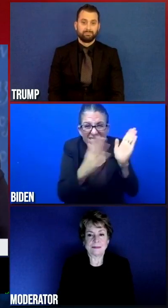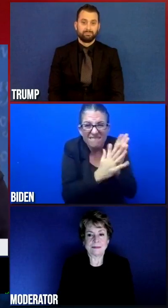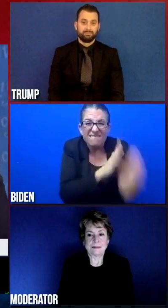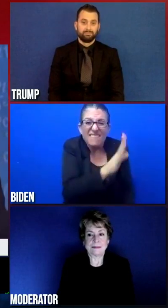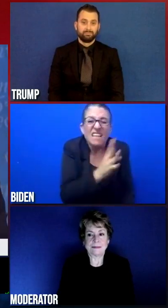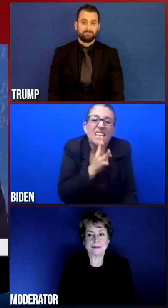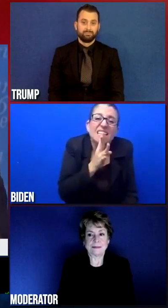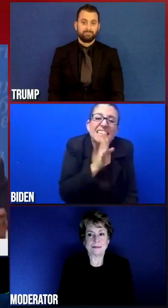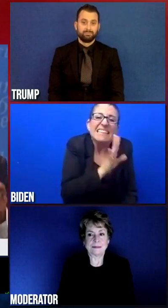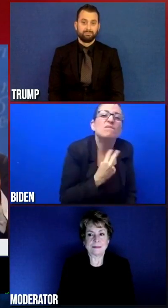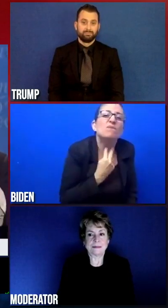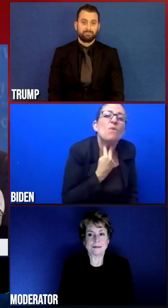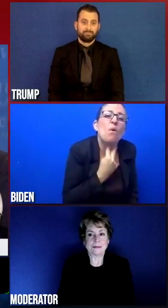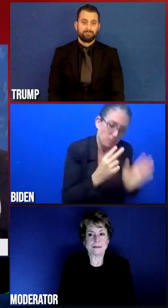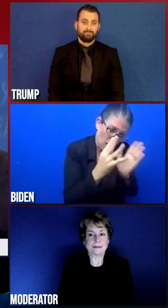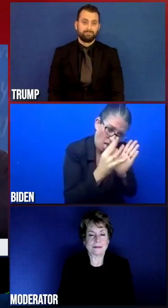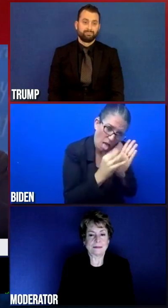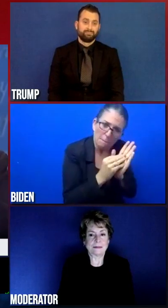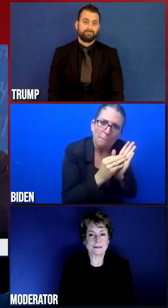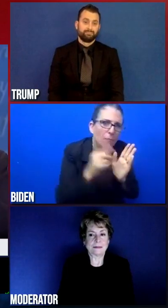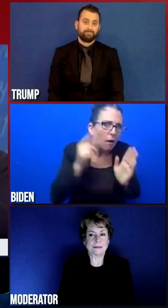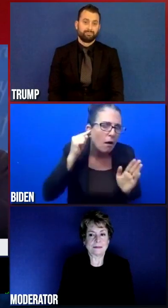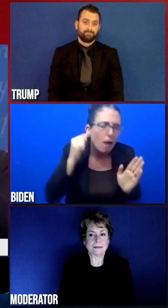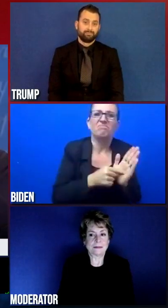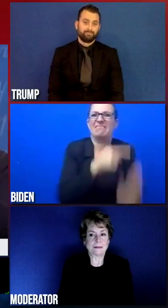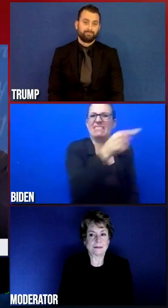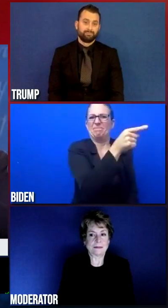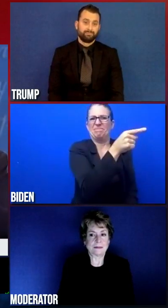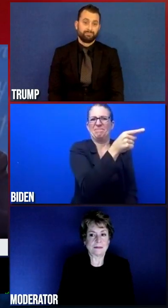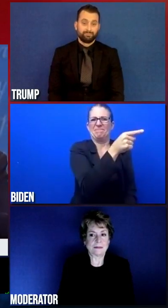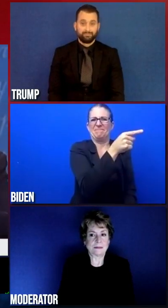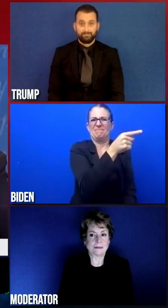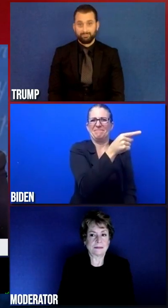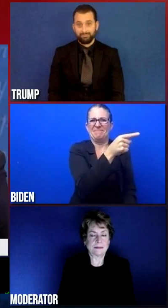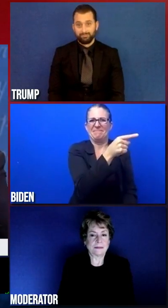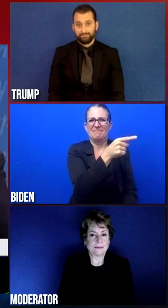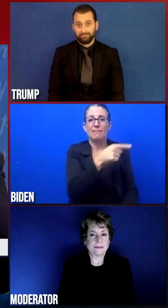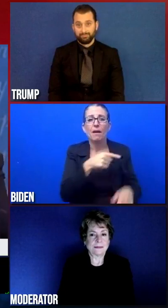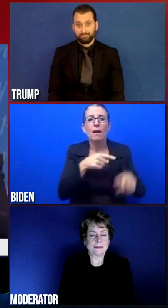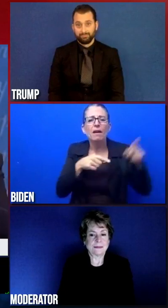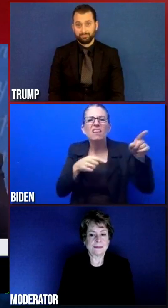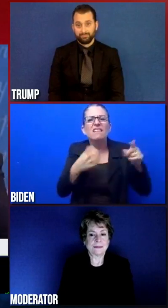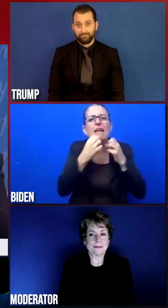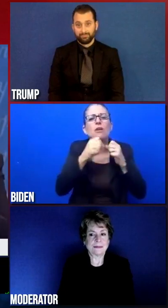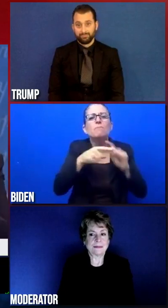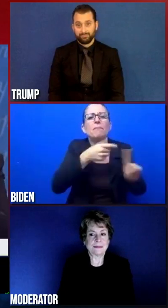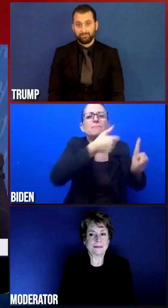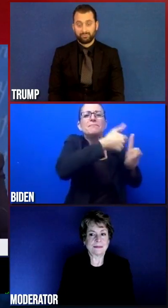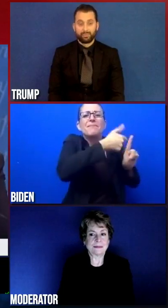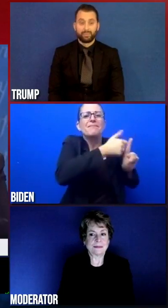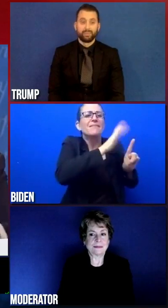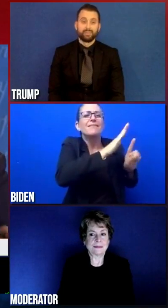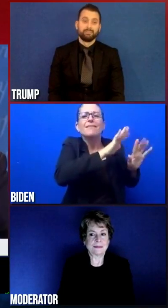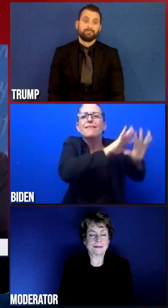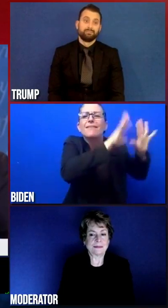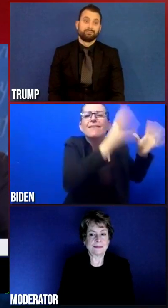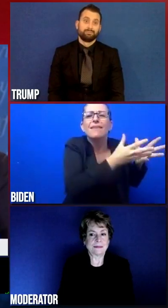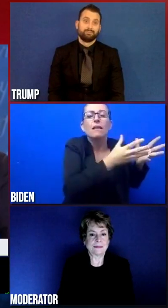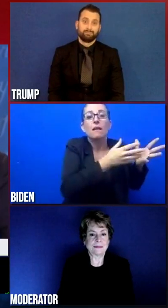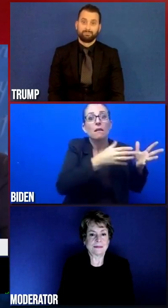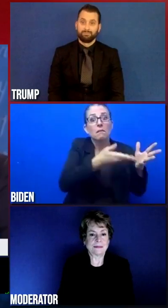two, because guess what? A lot of people died, and a lot more are going to die unless he gets a lot smarter, a lot quicker. Mr.